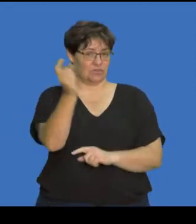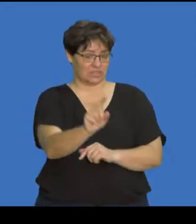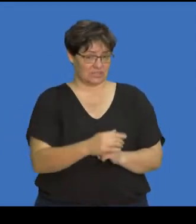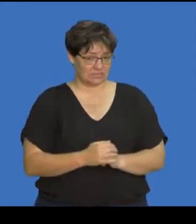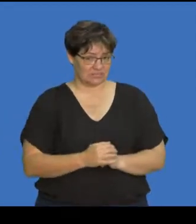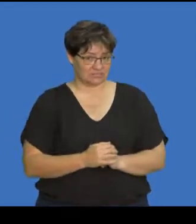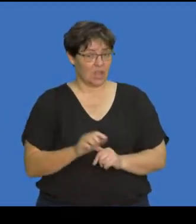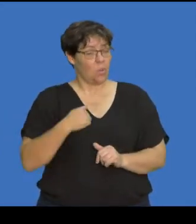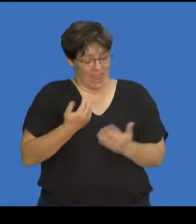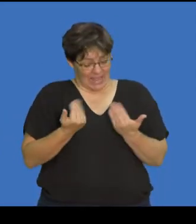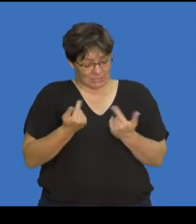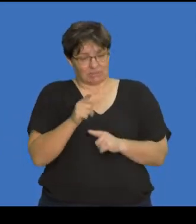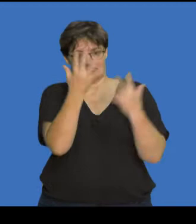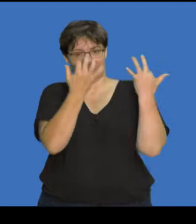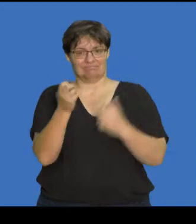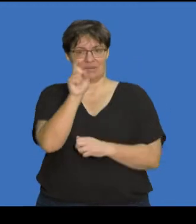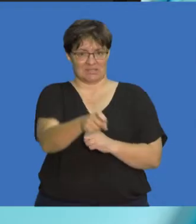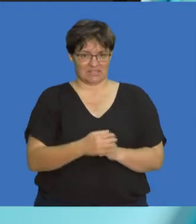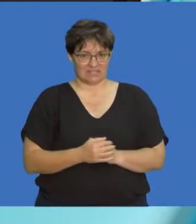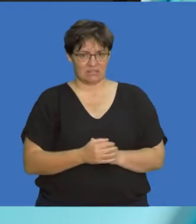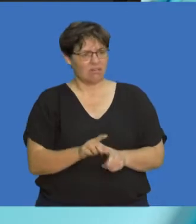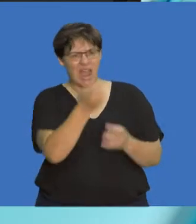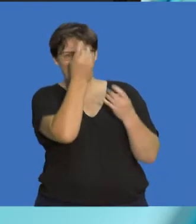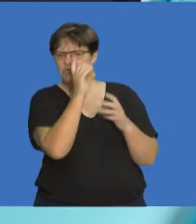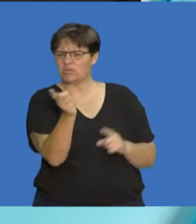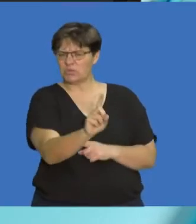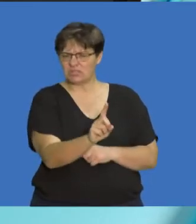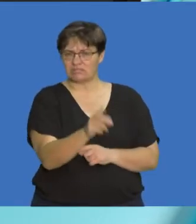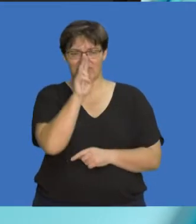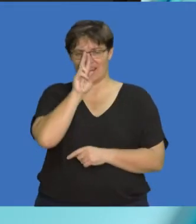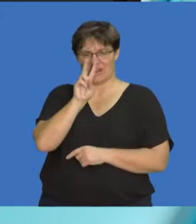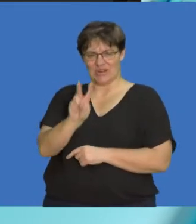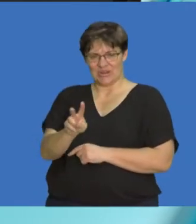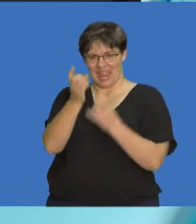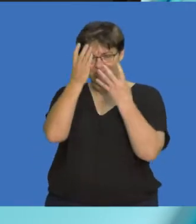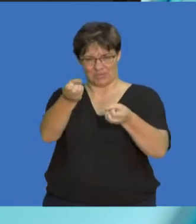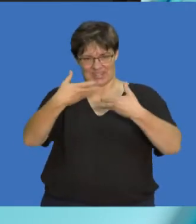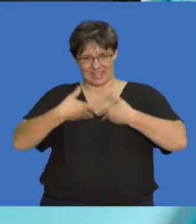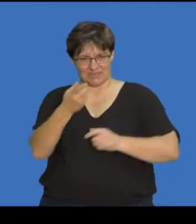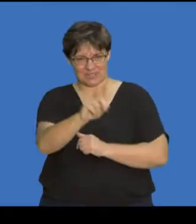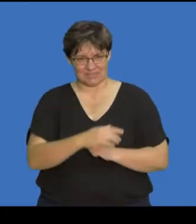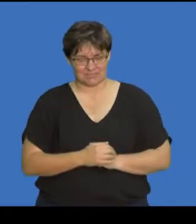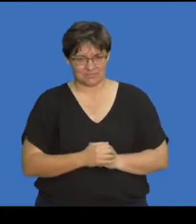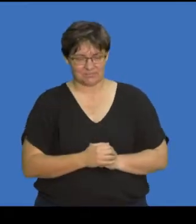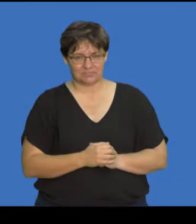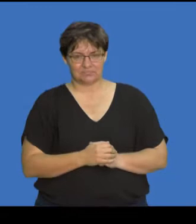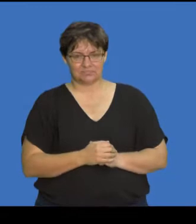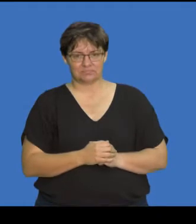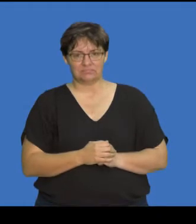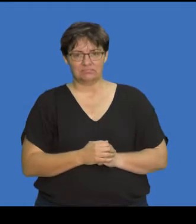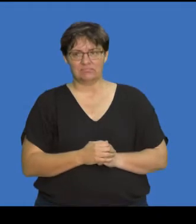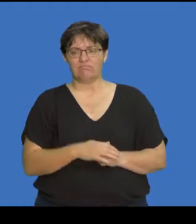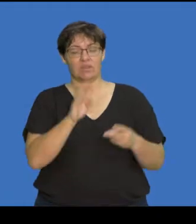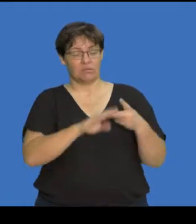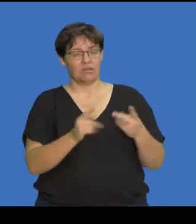what's expected of us. From what information? Let's look at the information that we have. Okay, this was another part of the